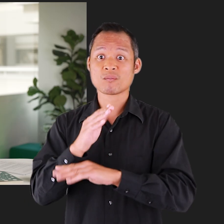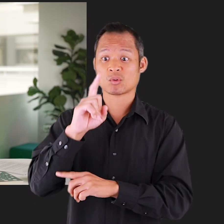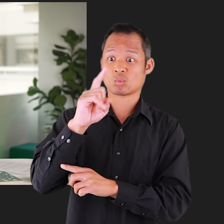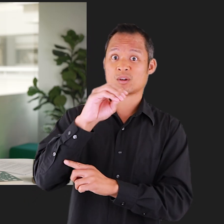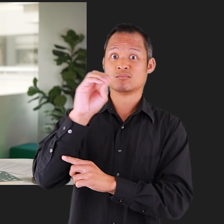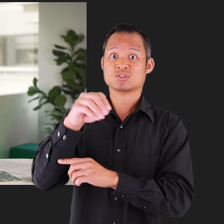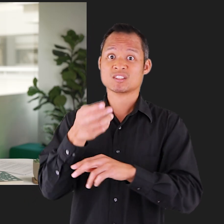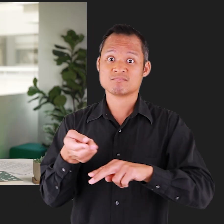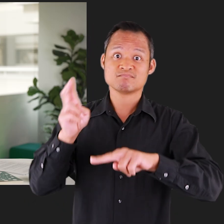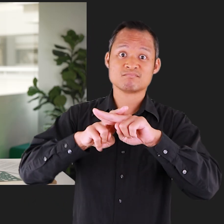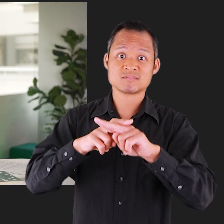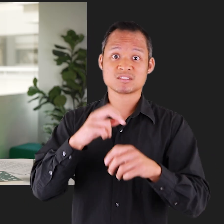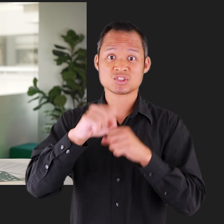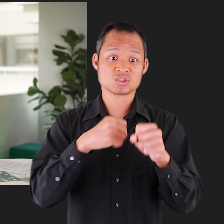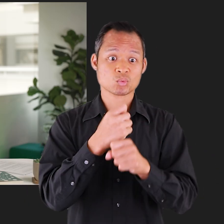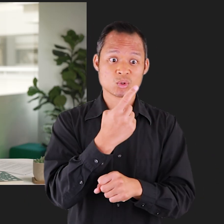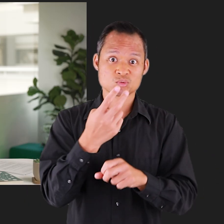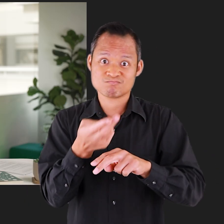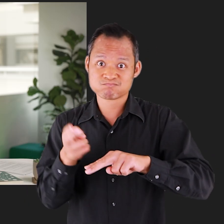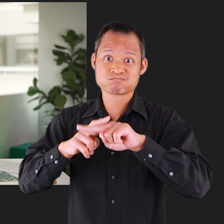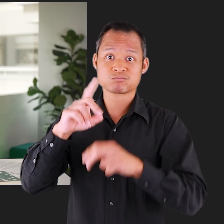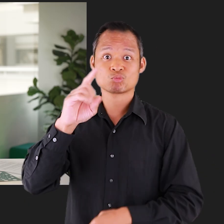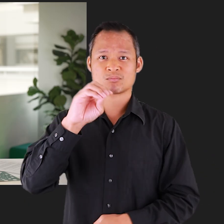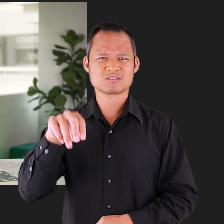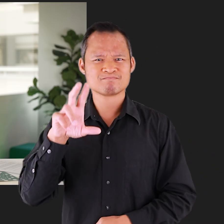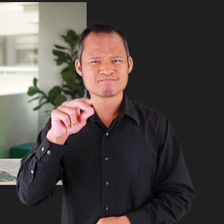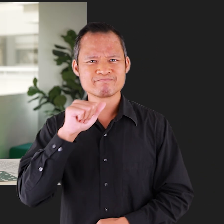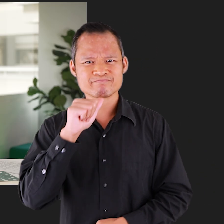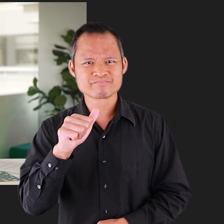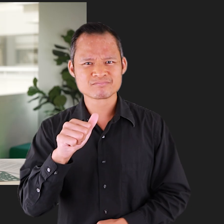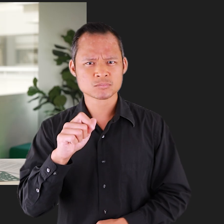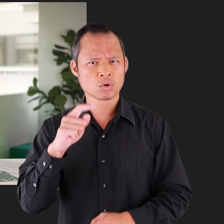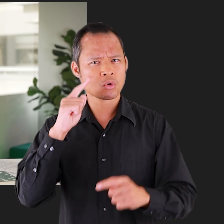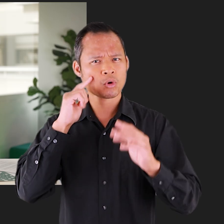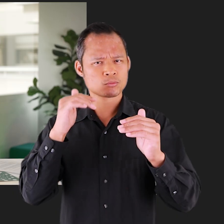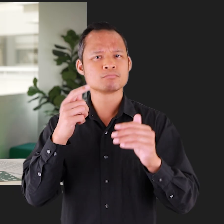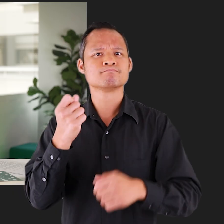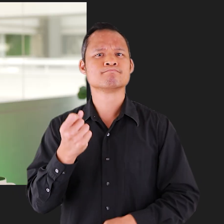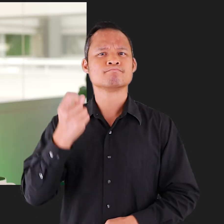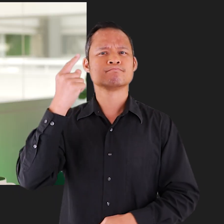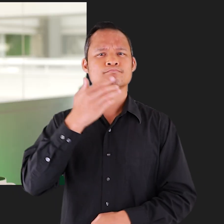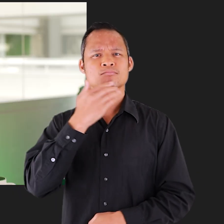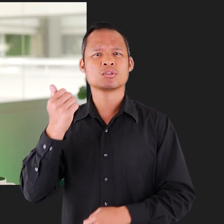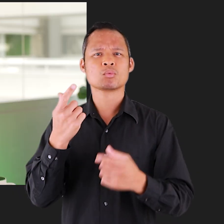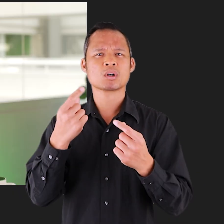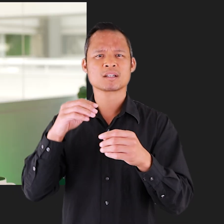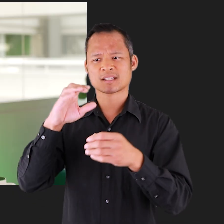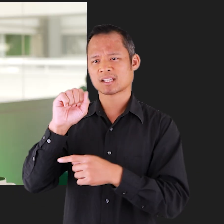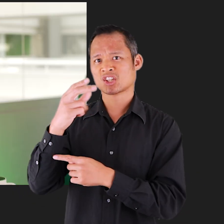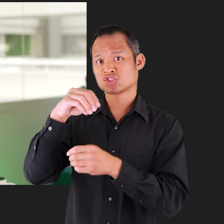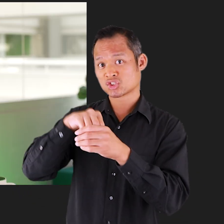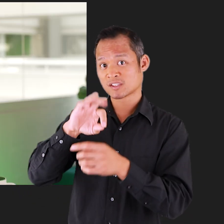possible. As a general rule, don't go over 100% increase in sales from year 1 to year 2. Hopefully, you've had